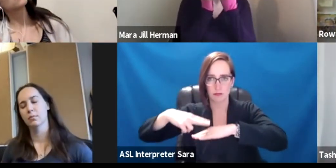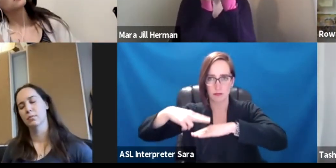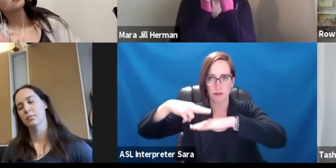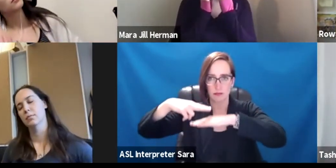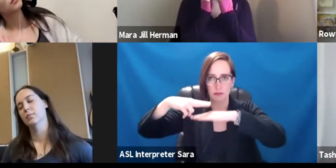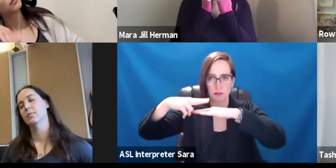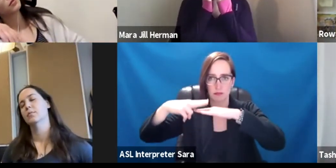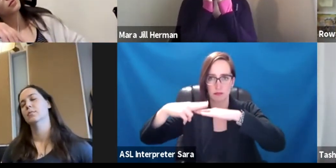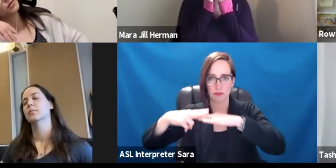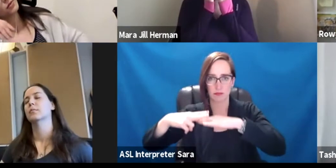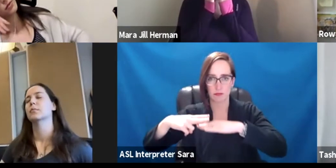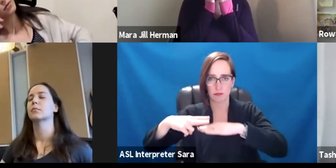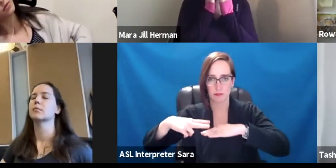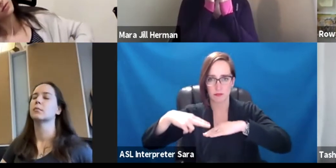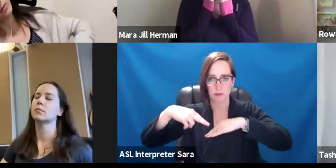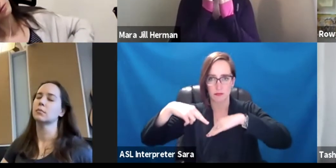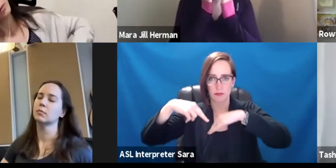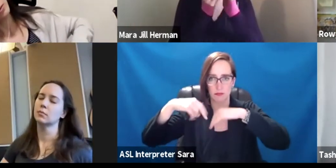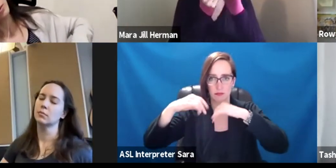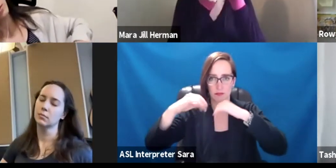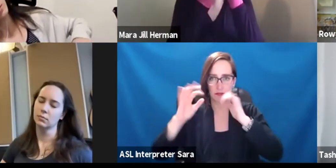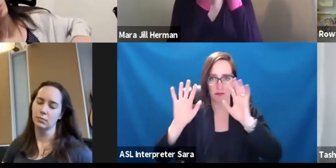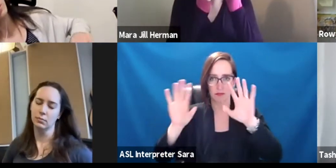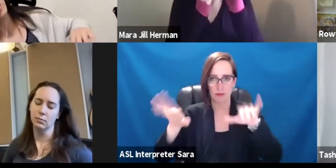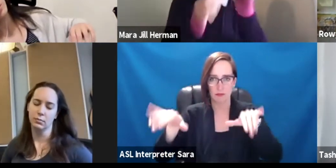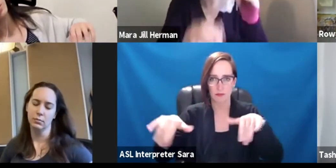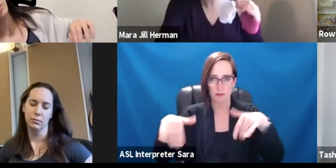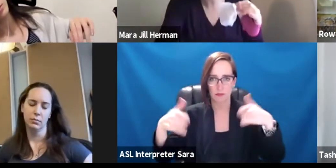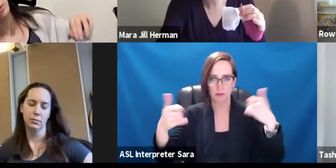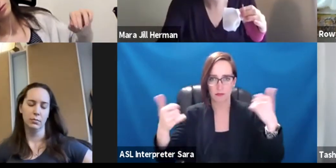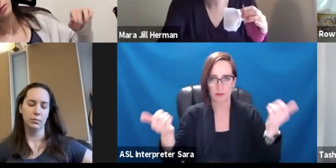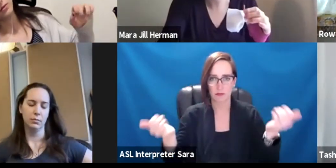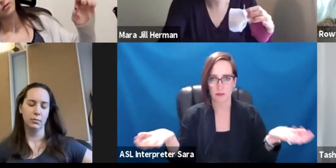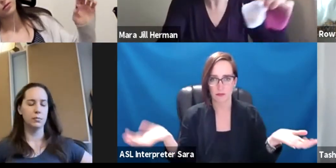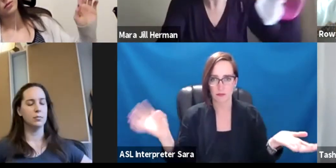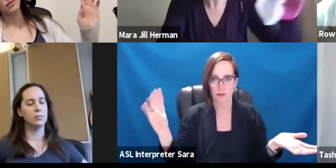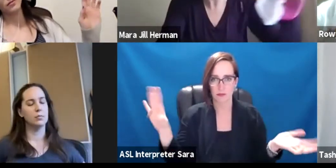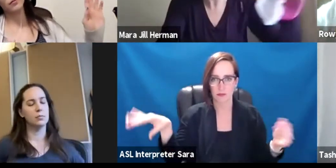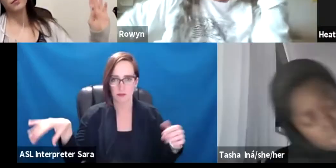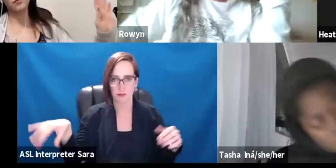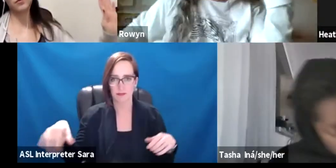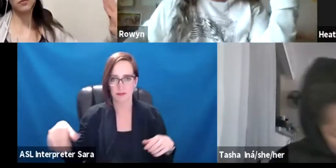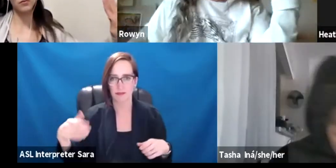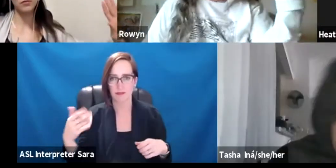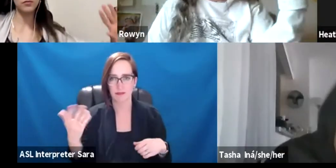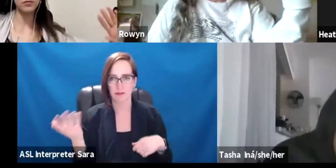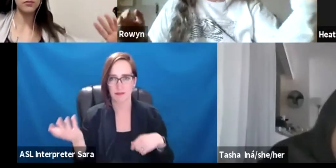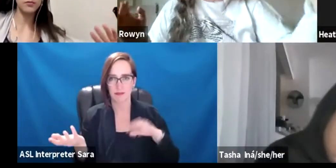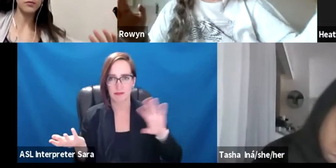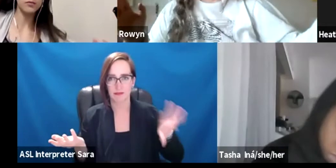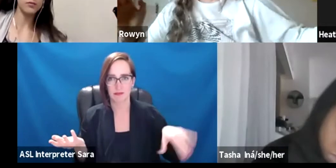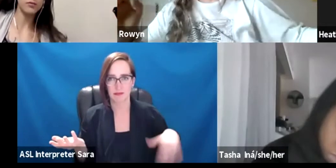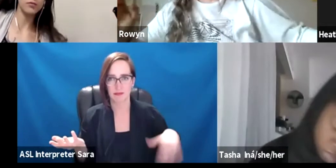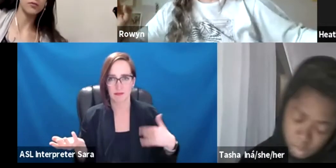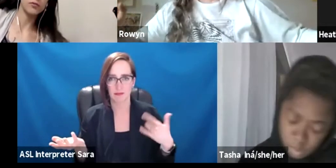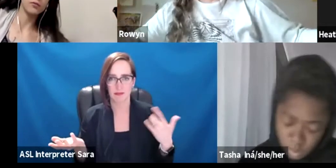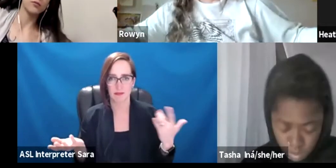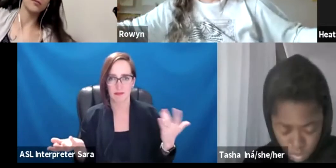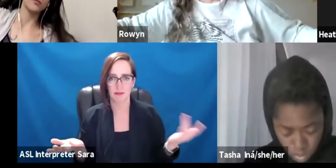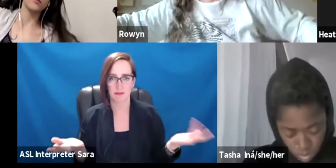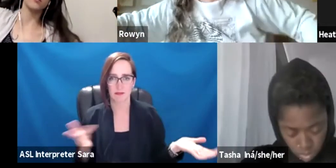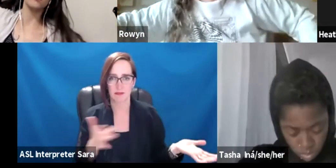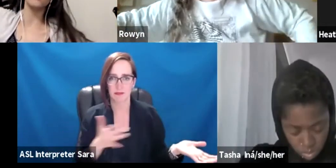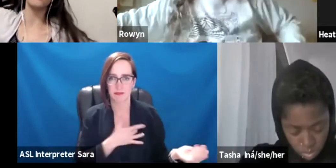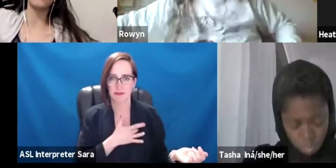river. Rolling through the wrists, the elbows, of water so blue. the shoulders, the heart.